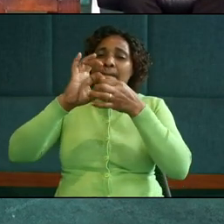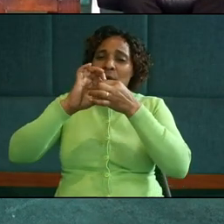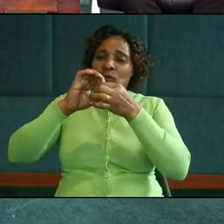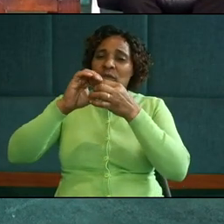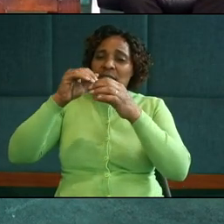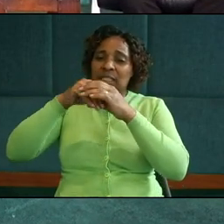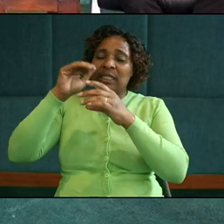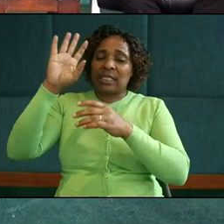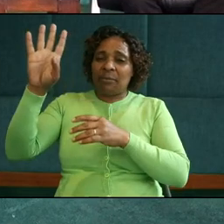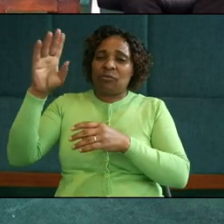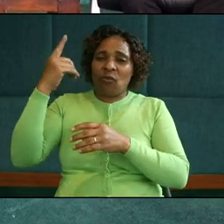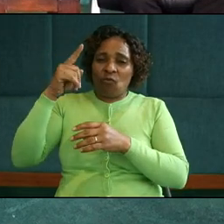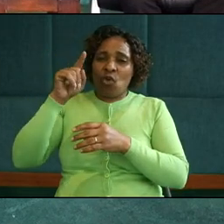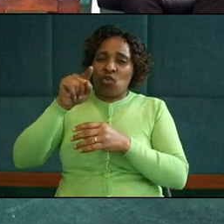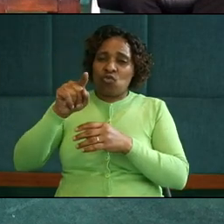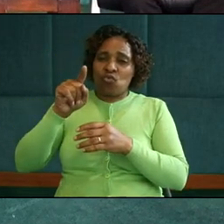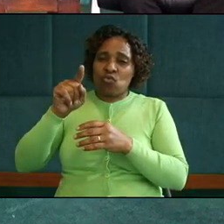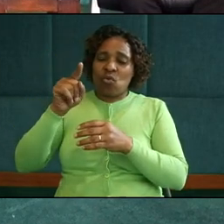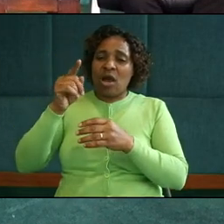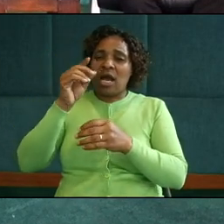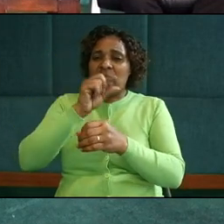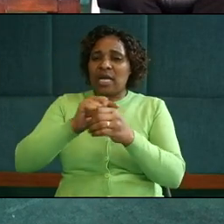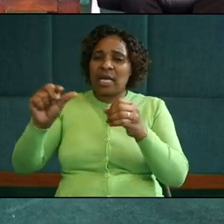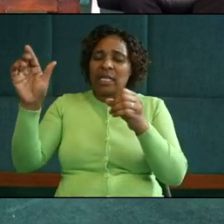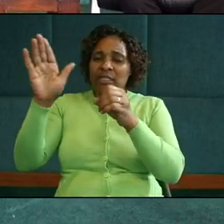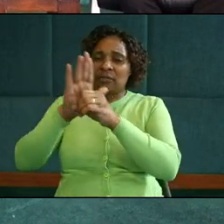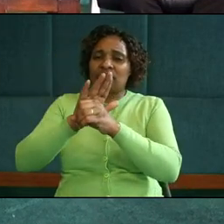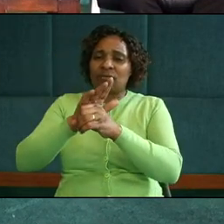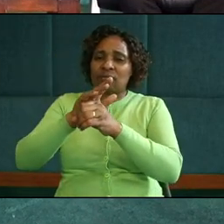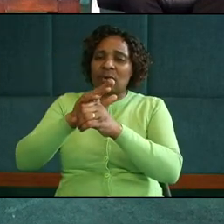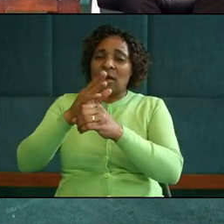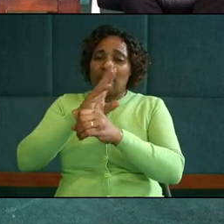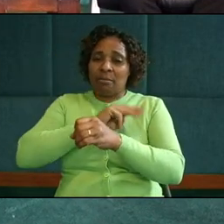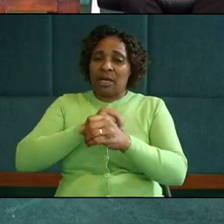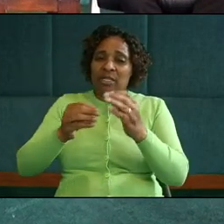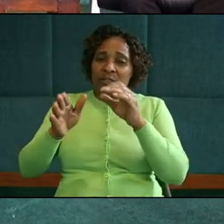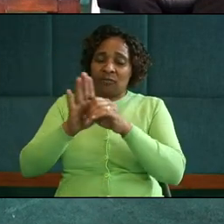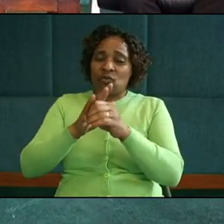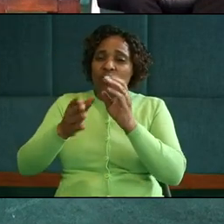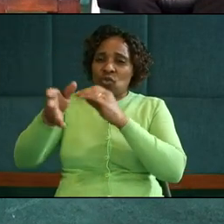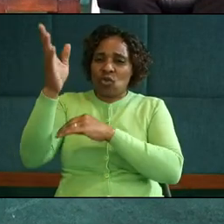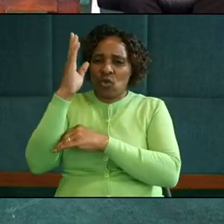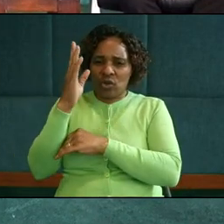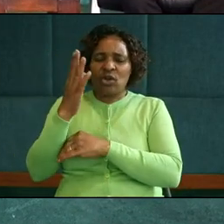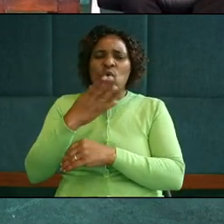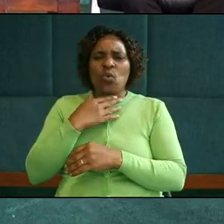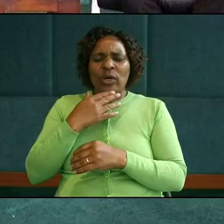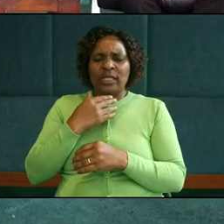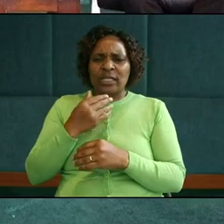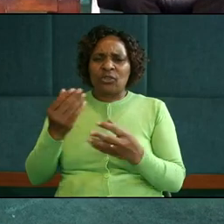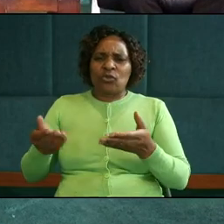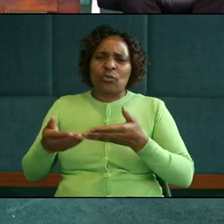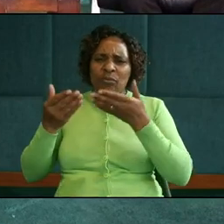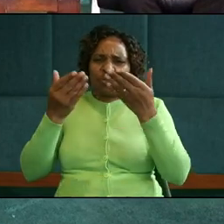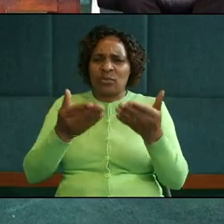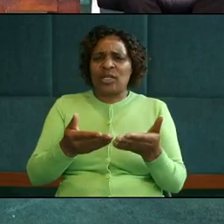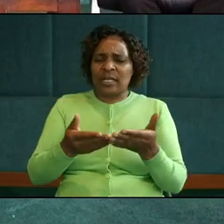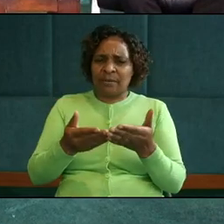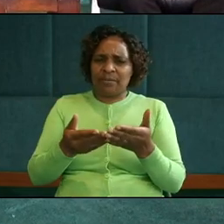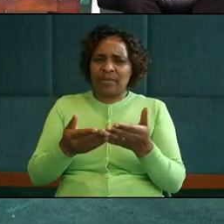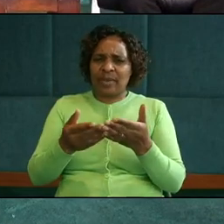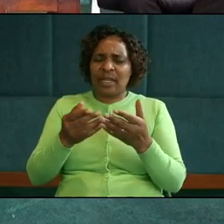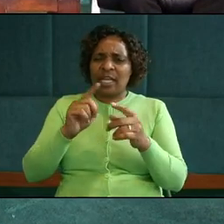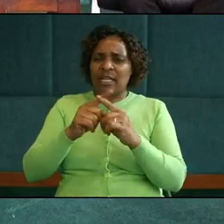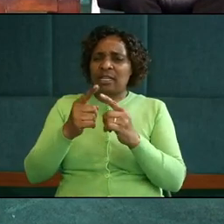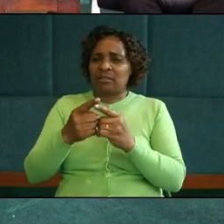for you are a gracious and merciful God, you know. And I just wanted us to bring out, maybe just to tie up the loose